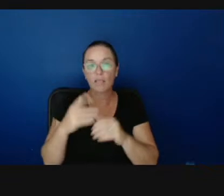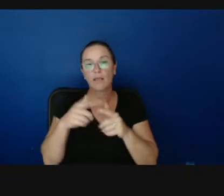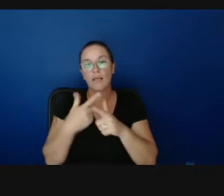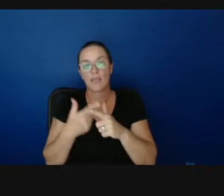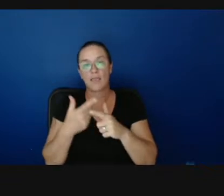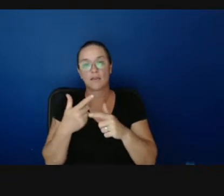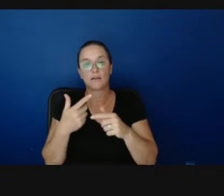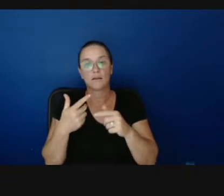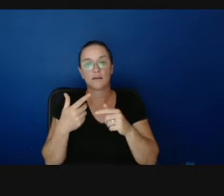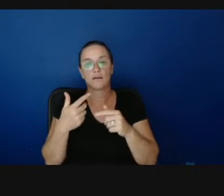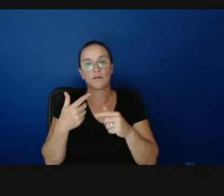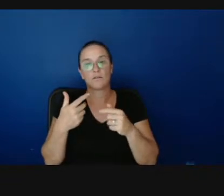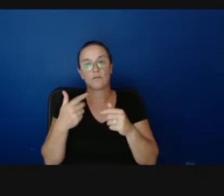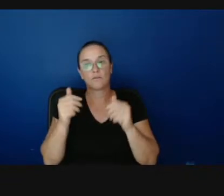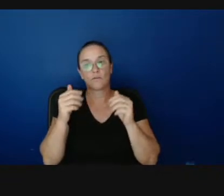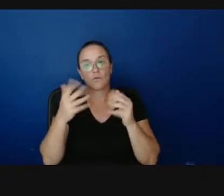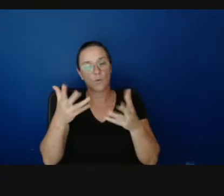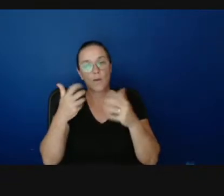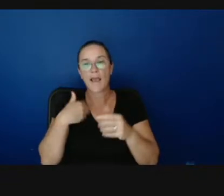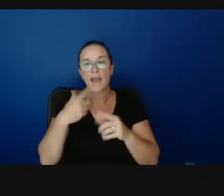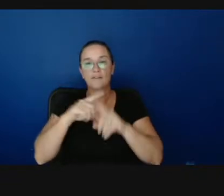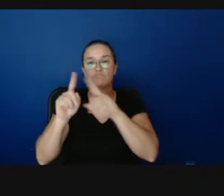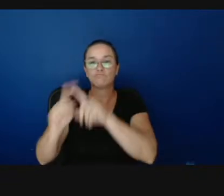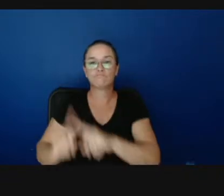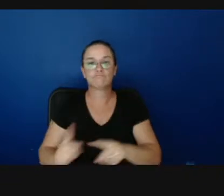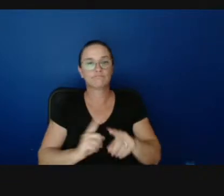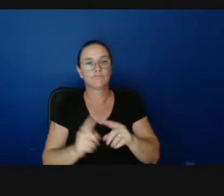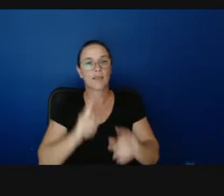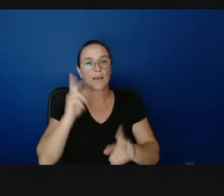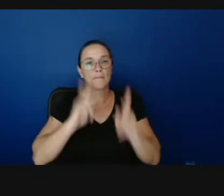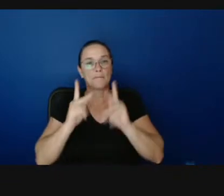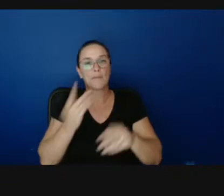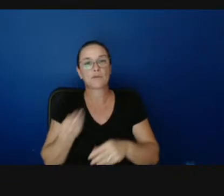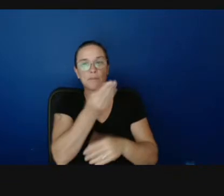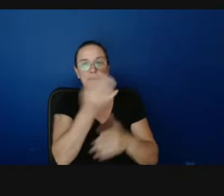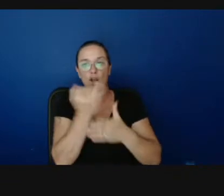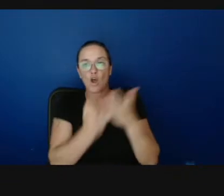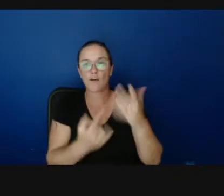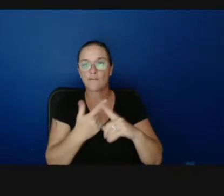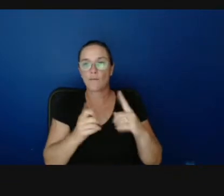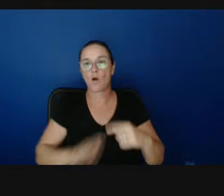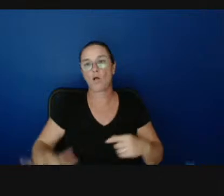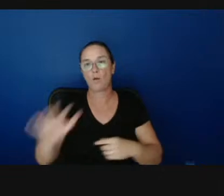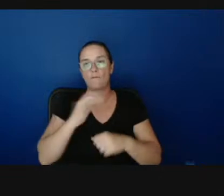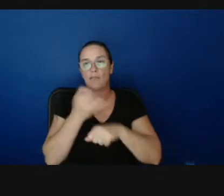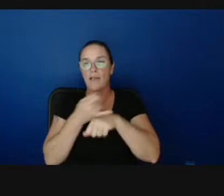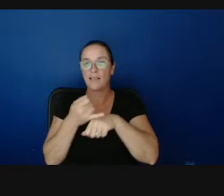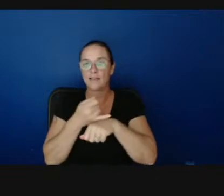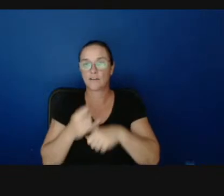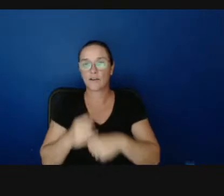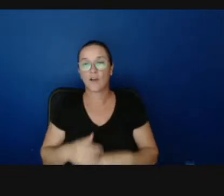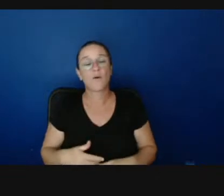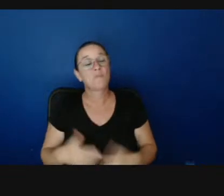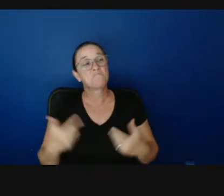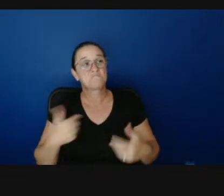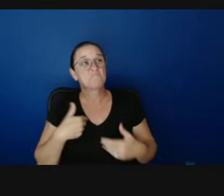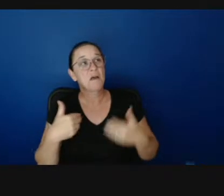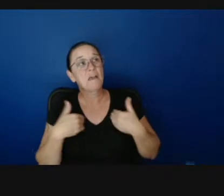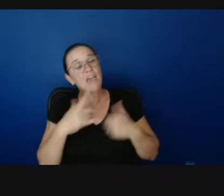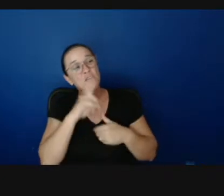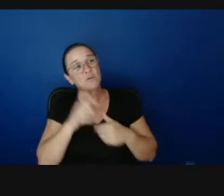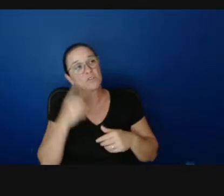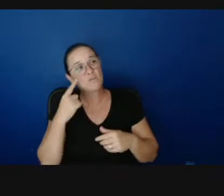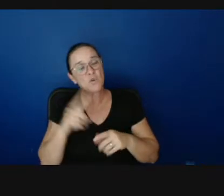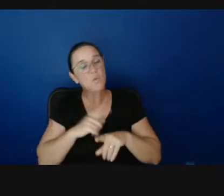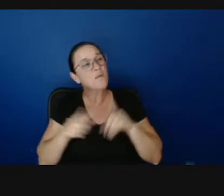island. All right. I was going to ask you some questions, but you really were able to touch upon just about all of them during your presentation, which